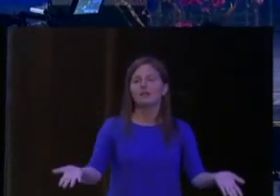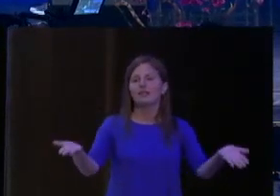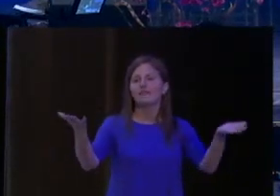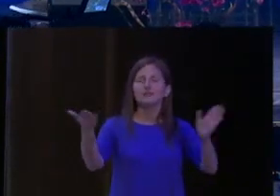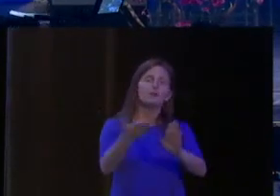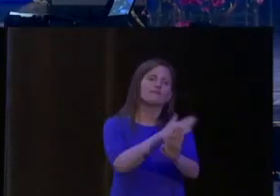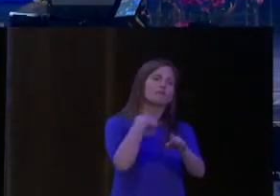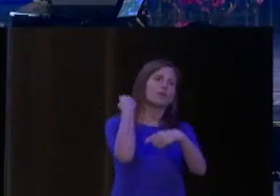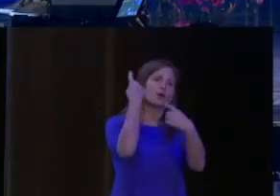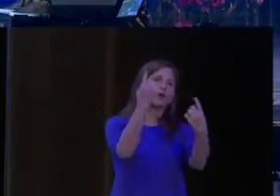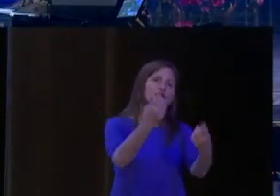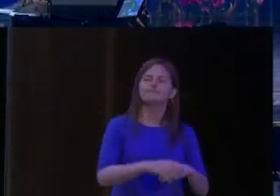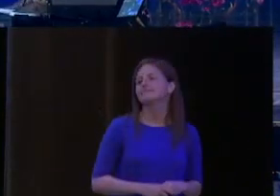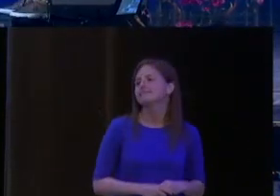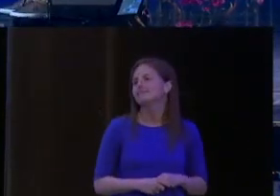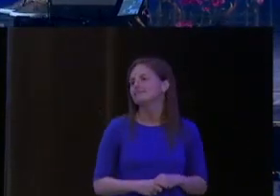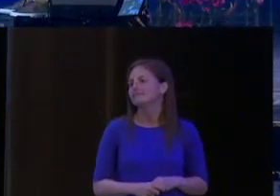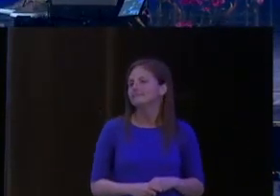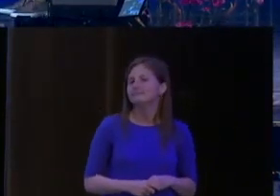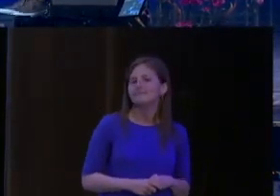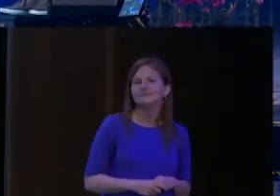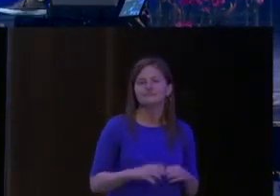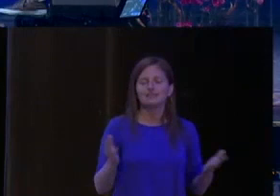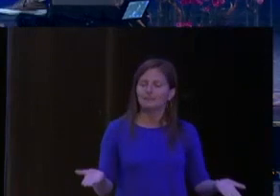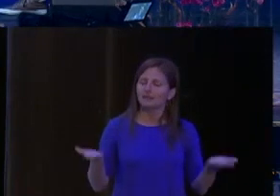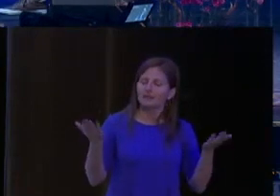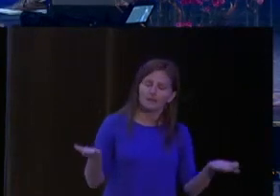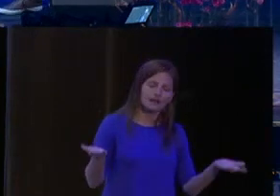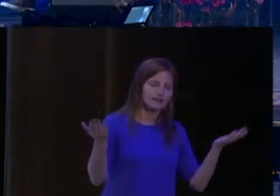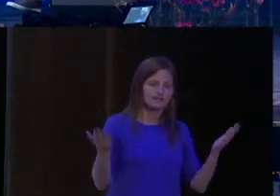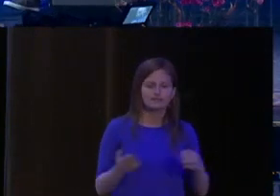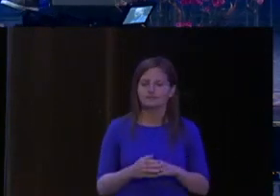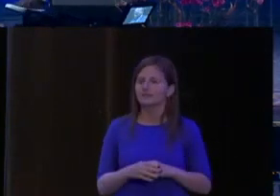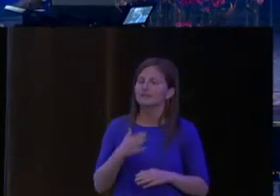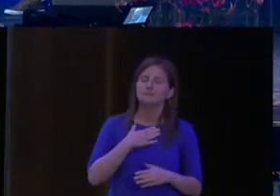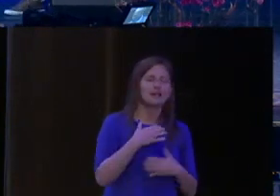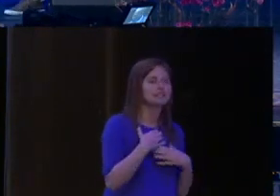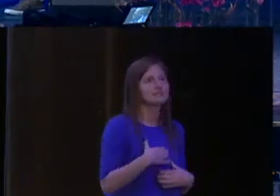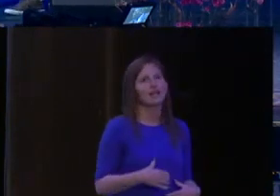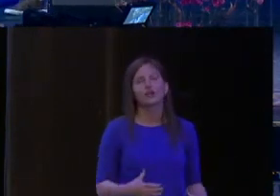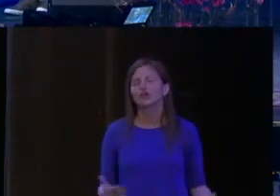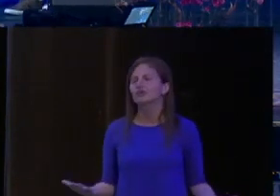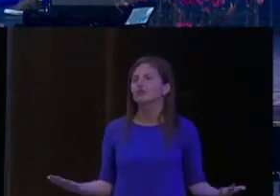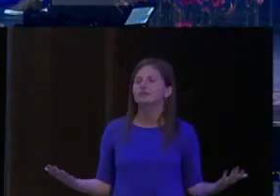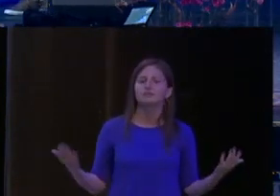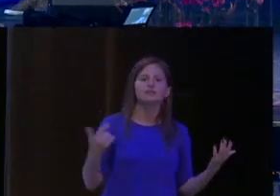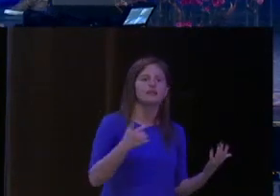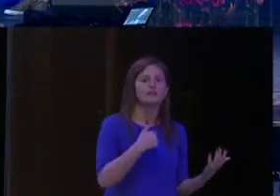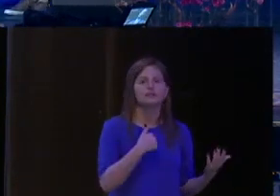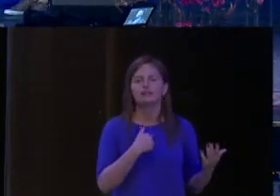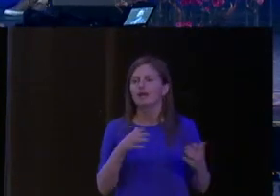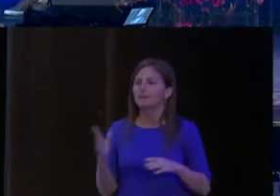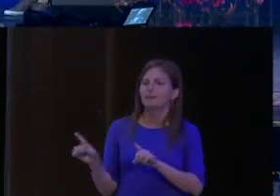lifted before. Keep it up, quench my desire. I'll be at